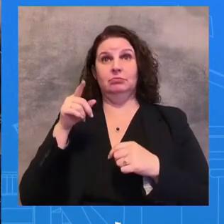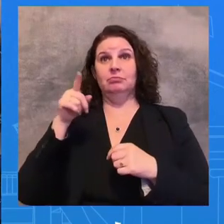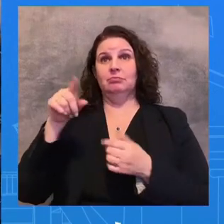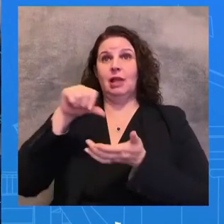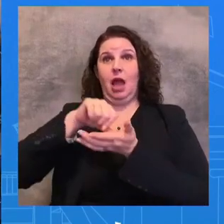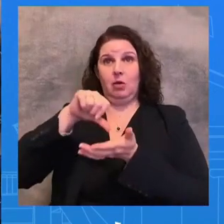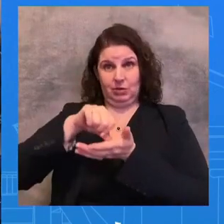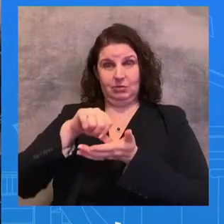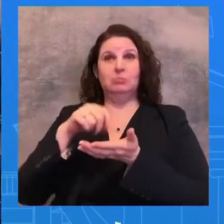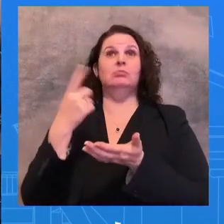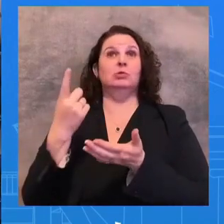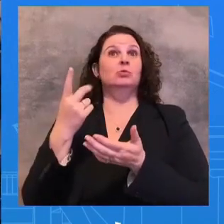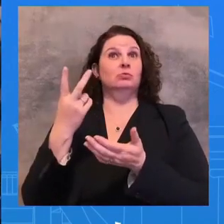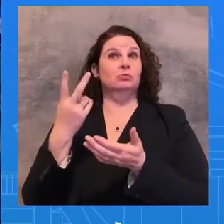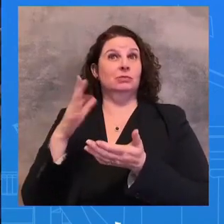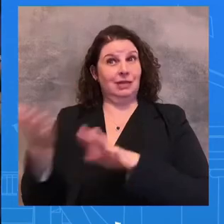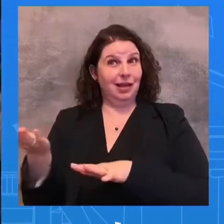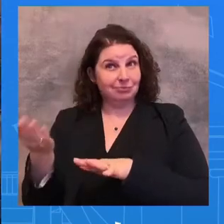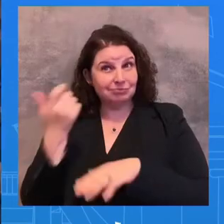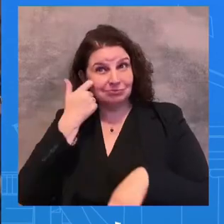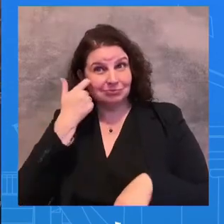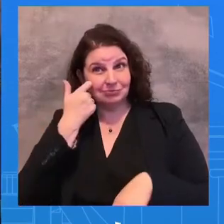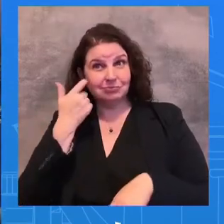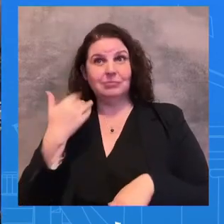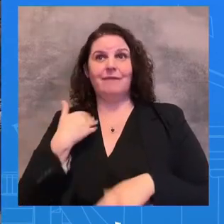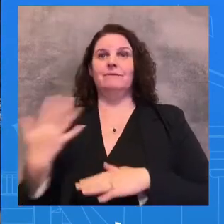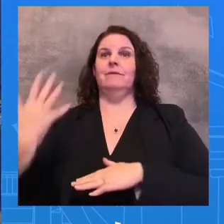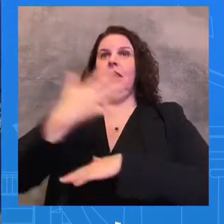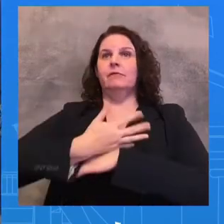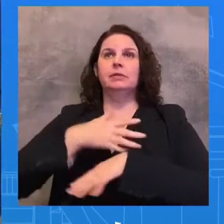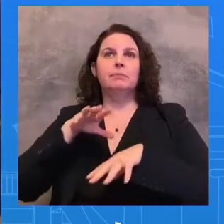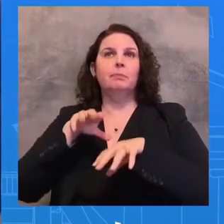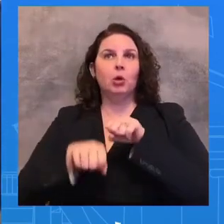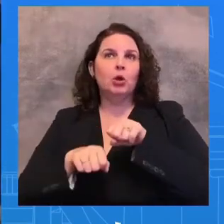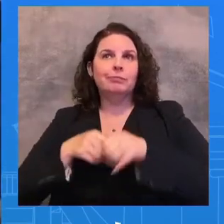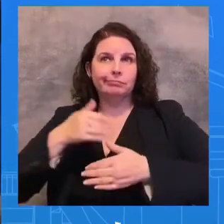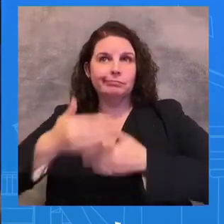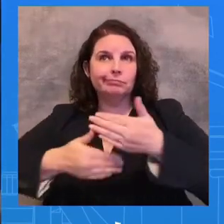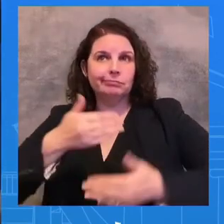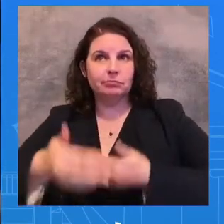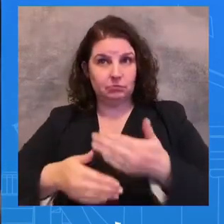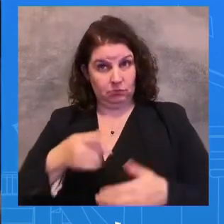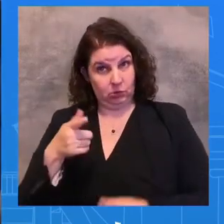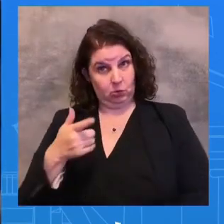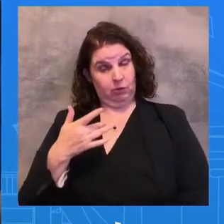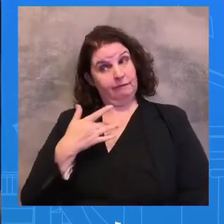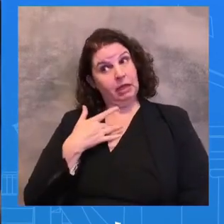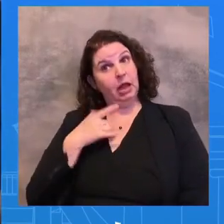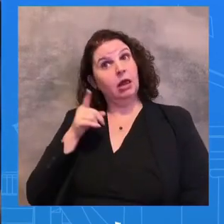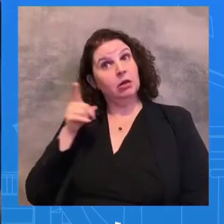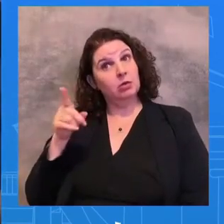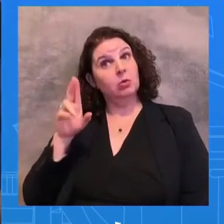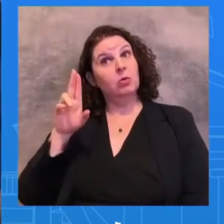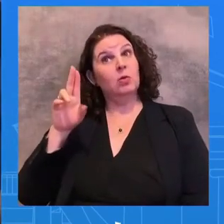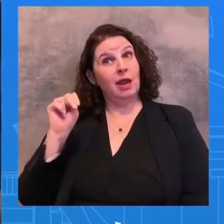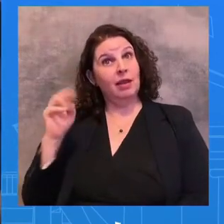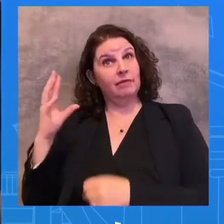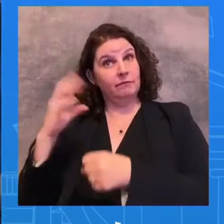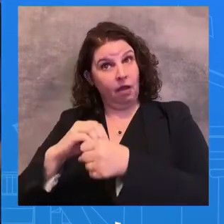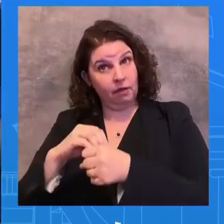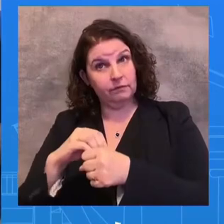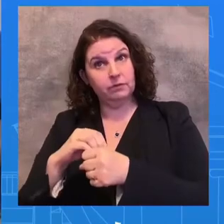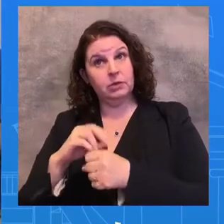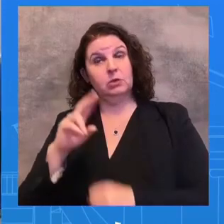that the U.S. may somehow be blamed, though the U.S. claims no responsibility, obviously, for the crash of this helicopter. Can you give us any